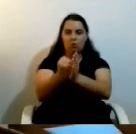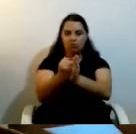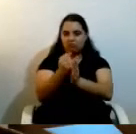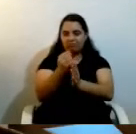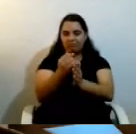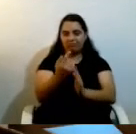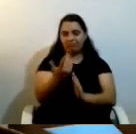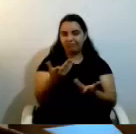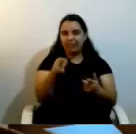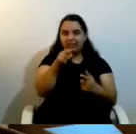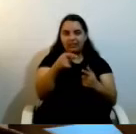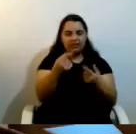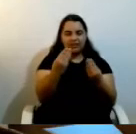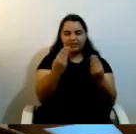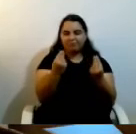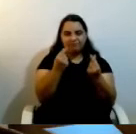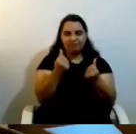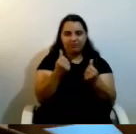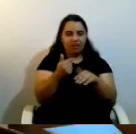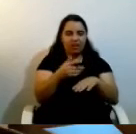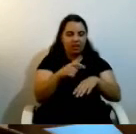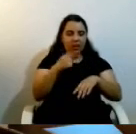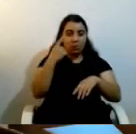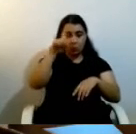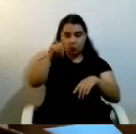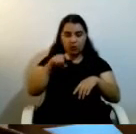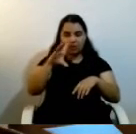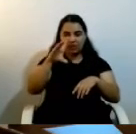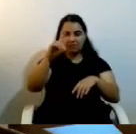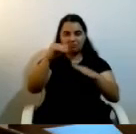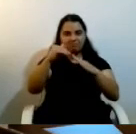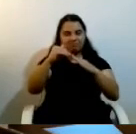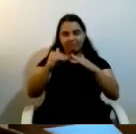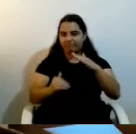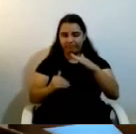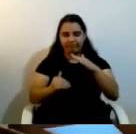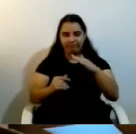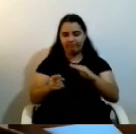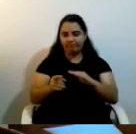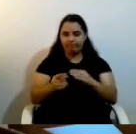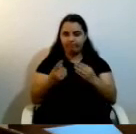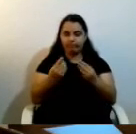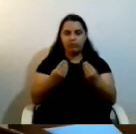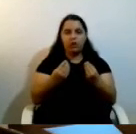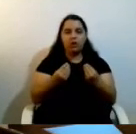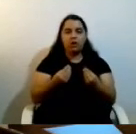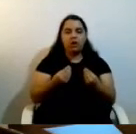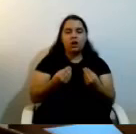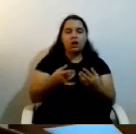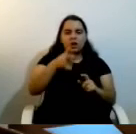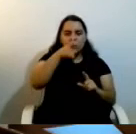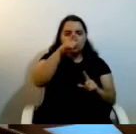than 6 hours a day. How are people expected to live who need more?